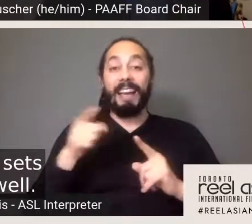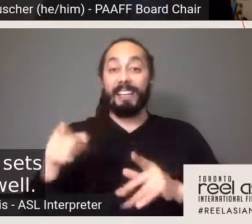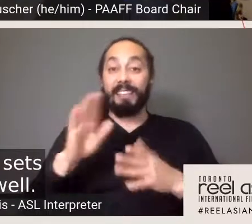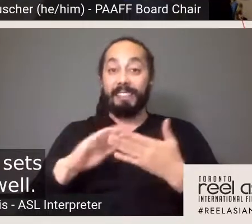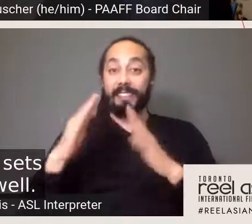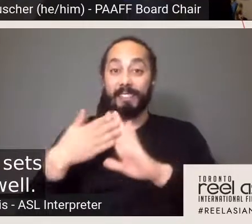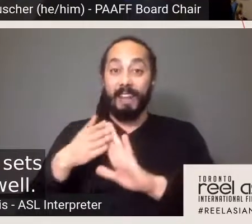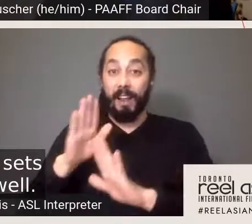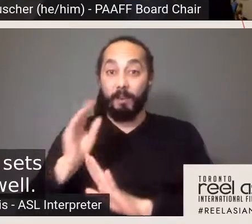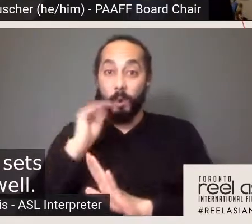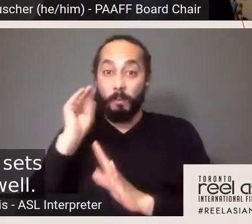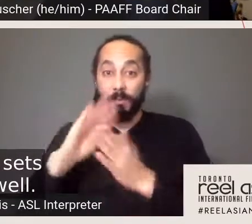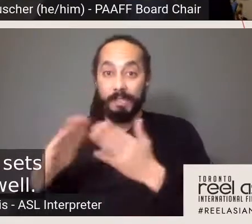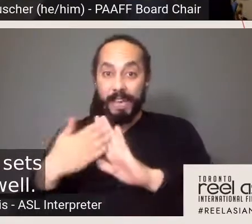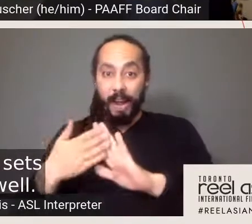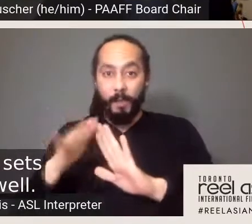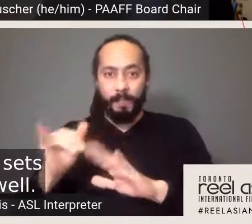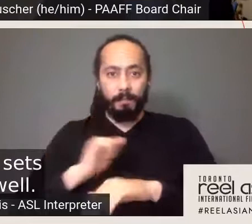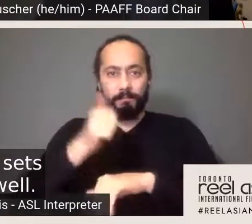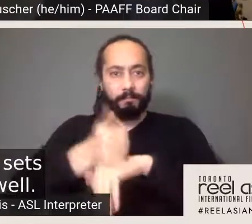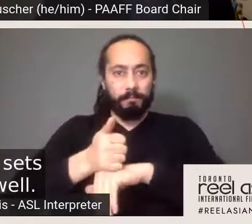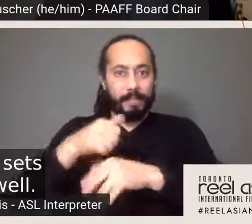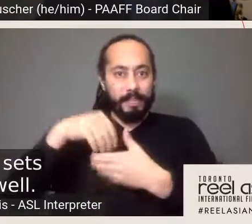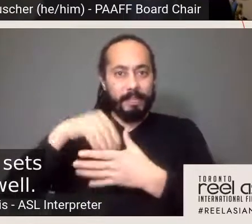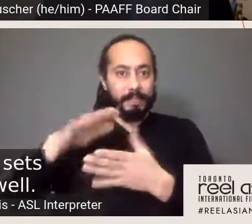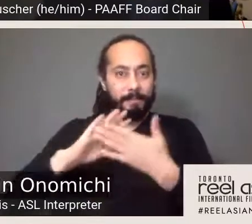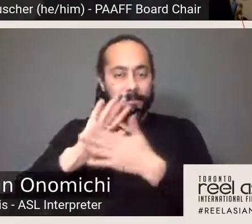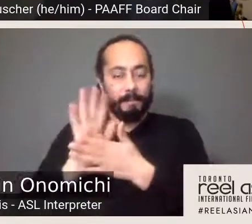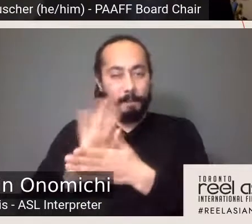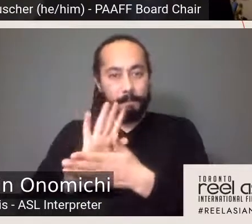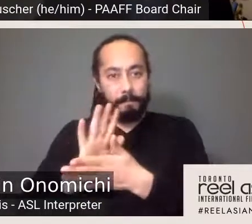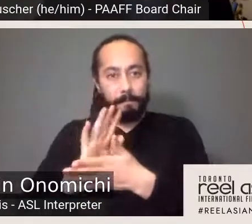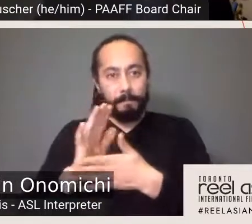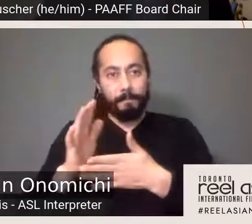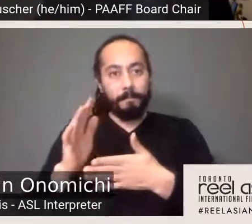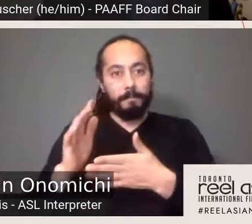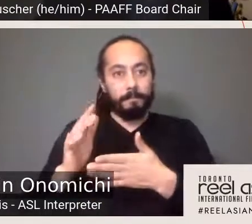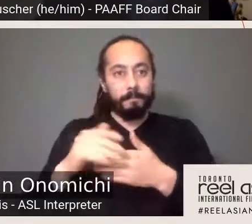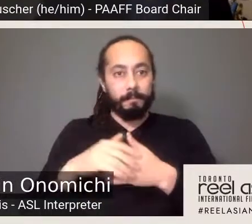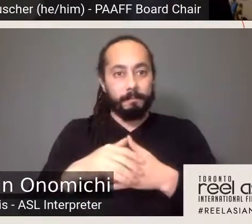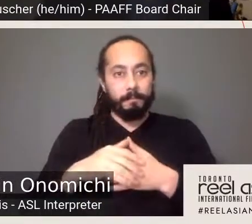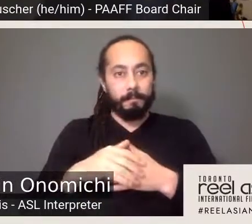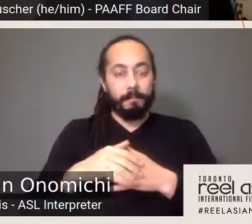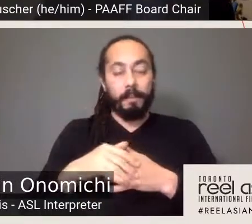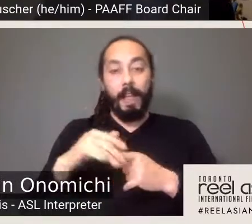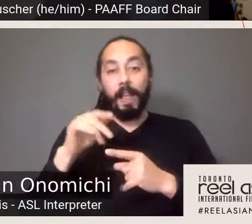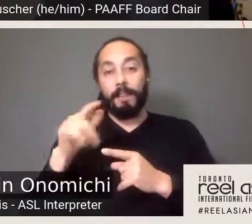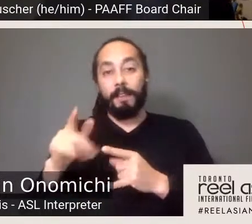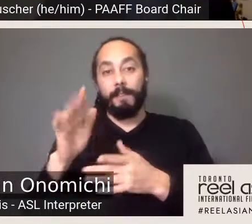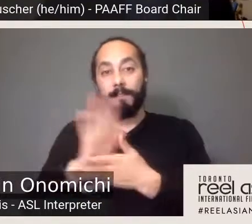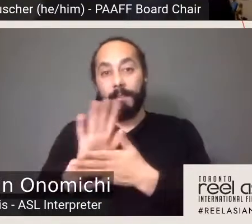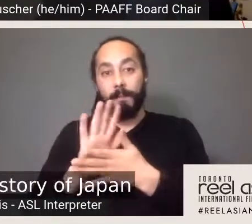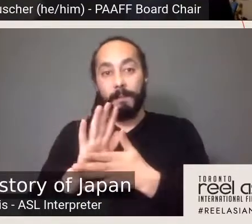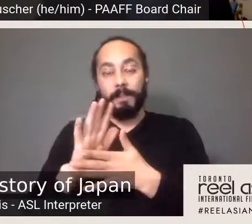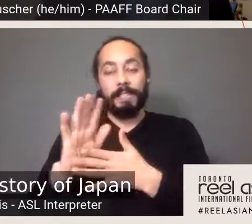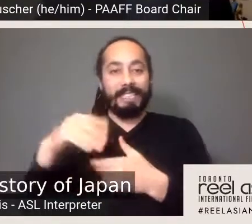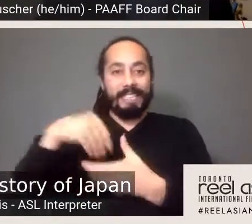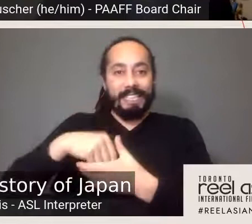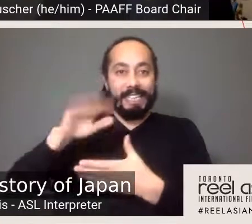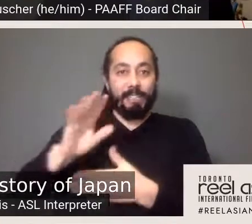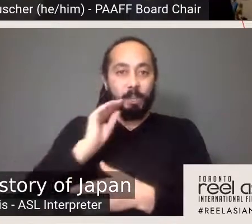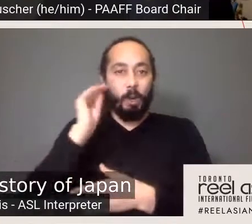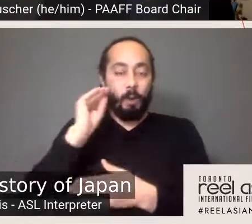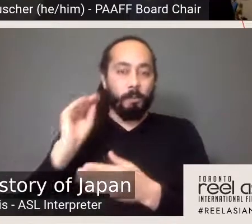story sets in this film as well. The film theater is located in Onomichi, and